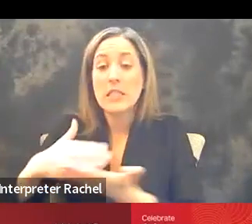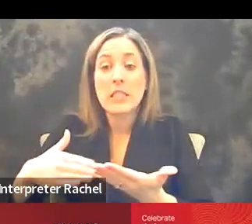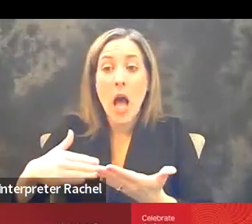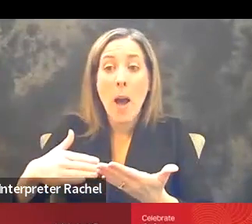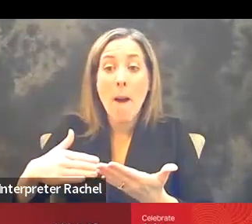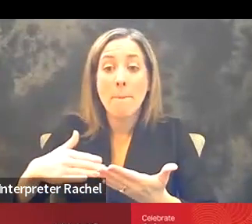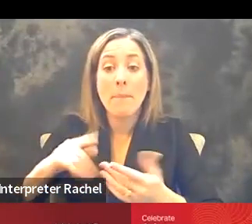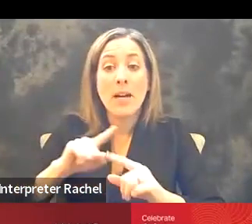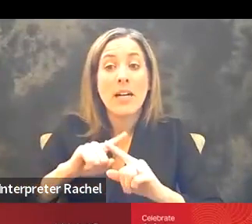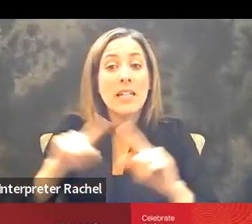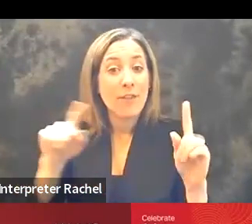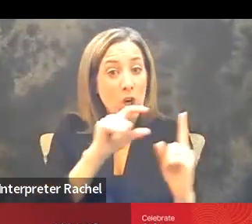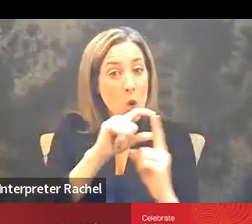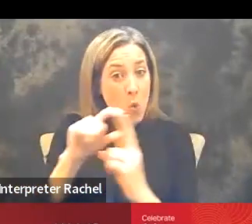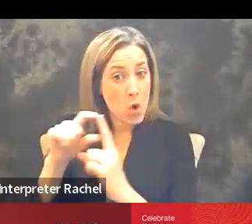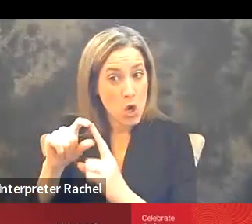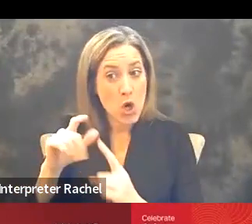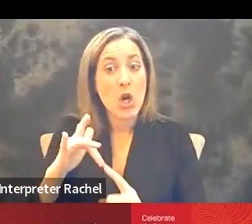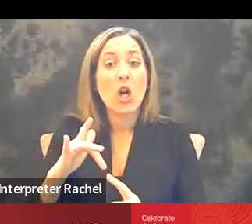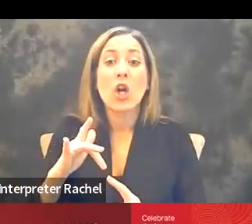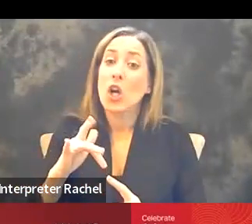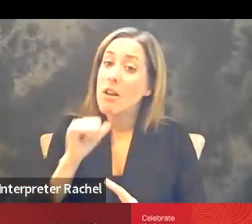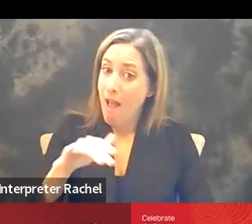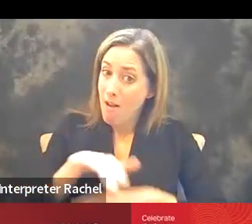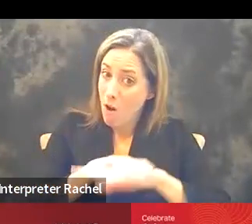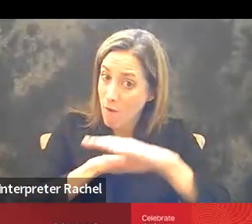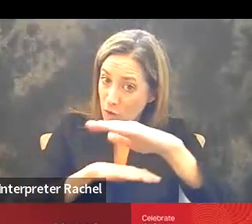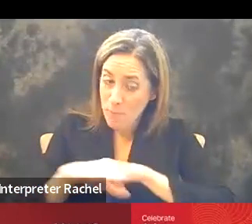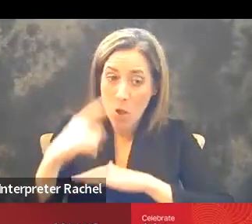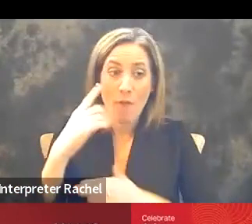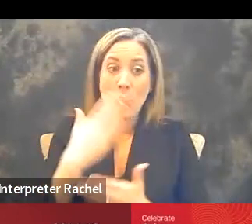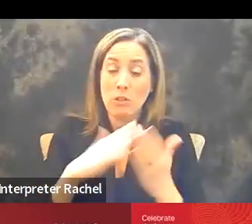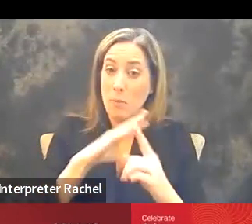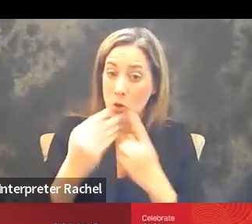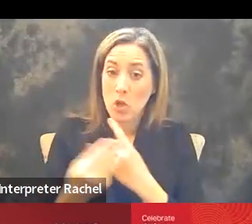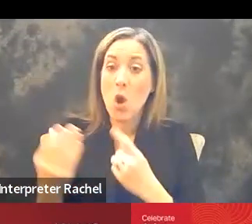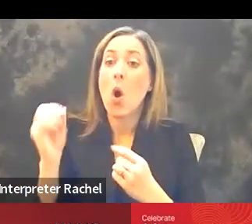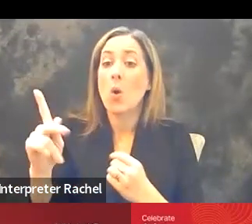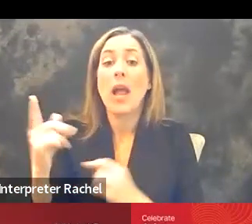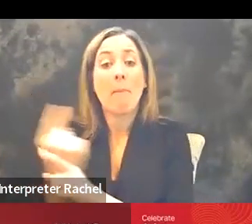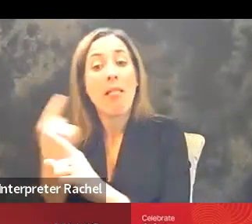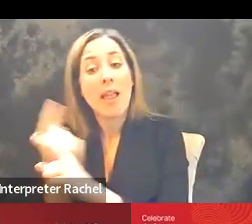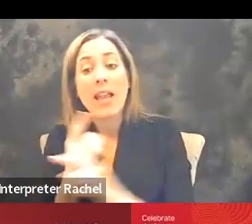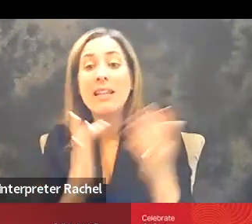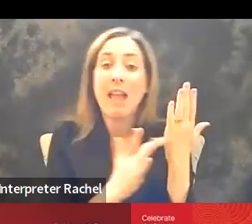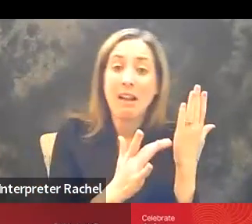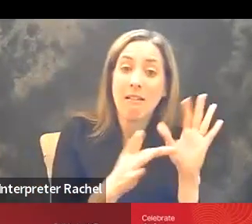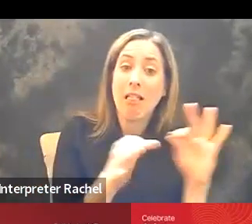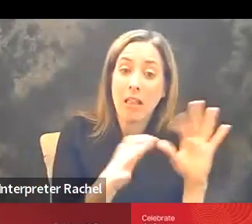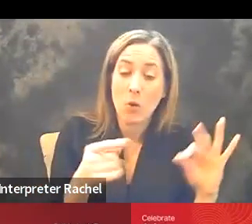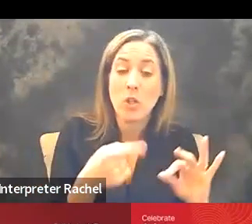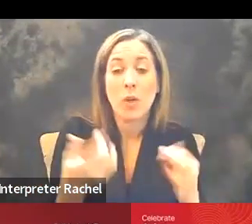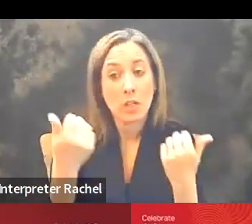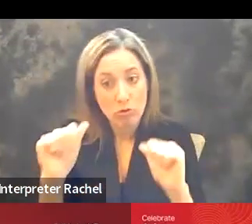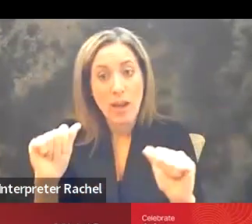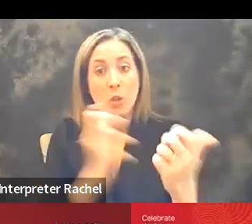elements of anatomy could be uncomfortable in some cultures. So same question to you. We're talking plain versus technical language as we're trying to